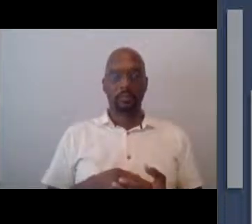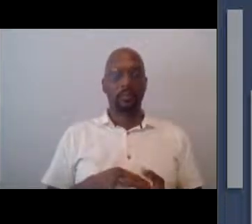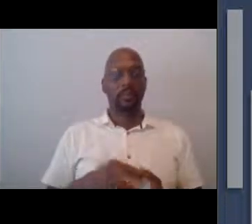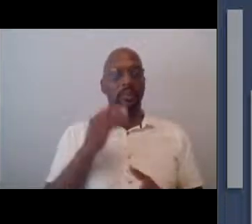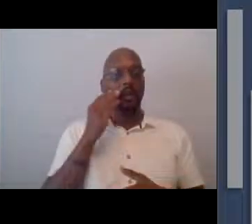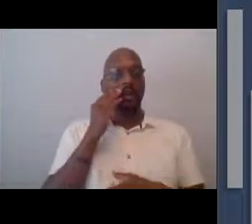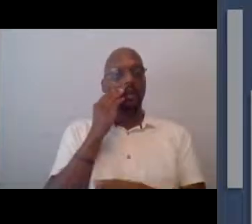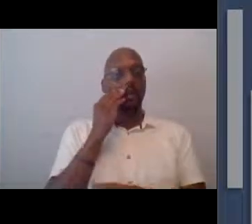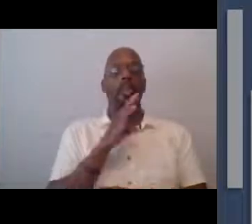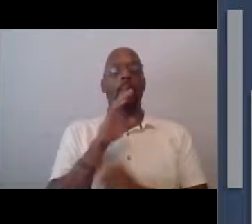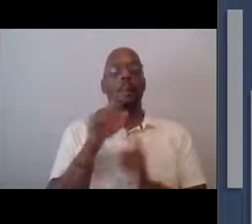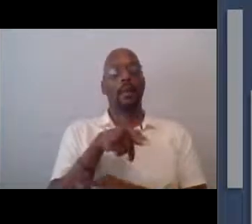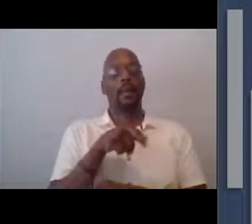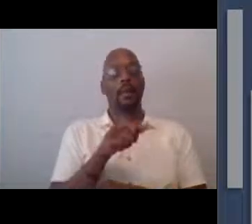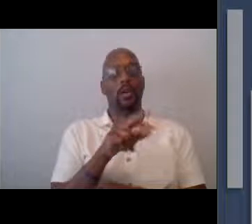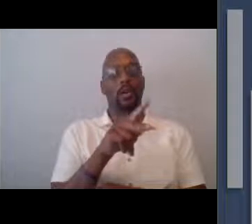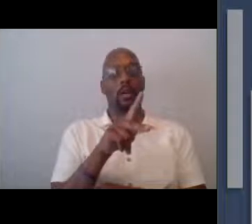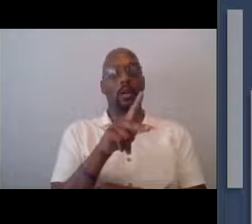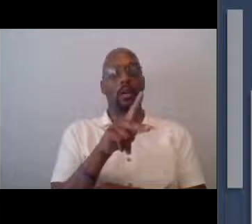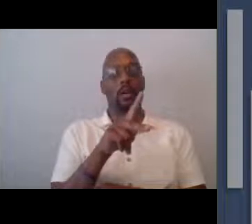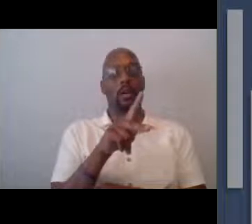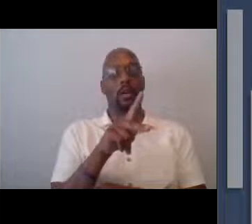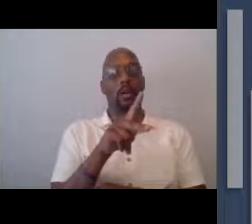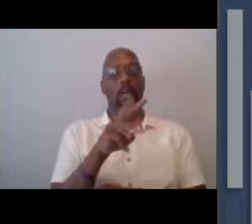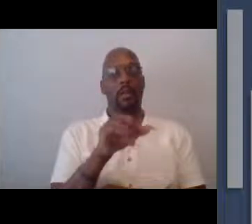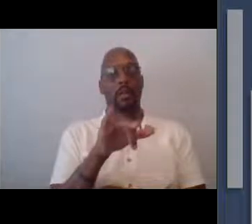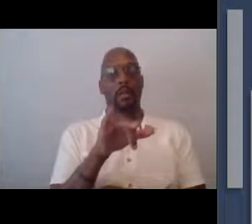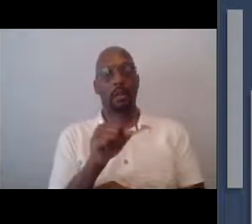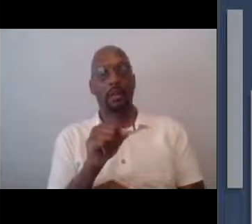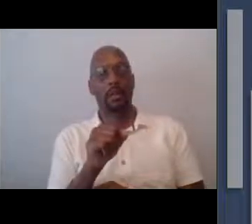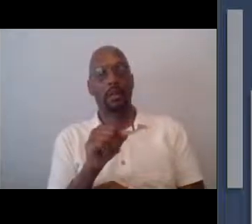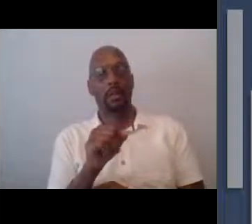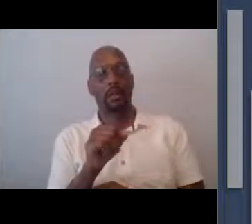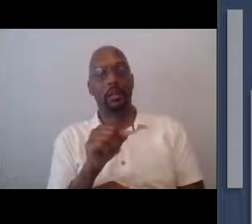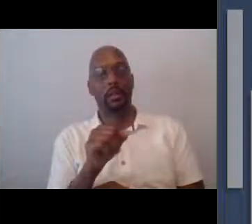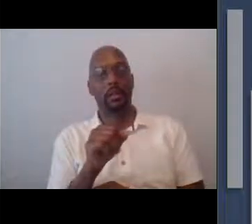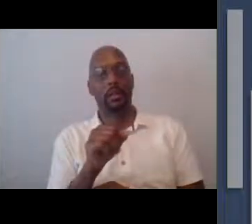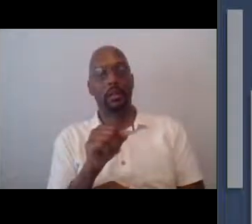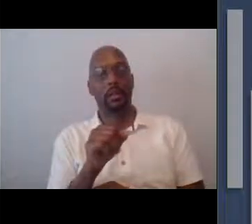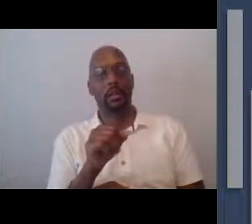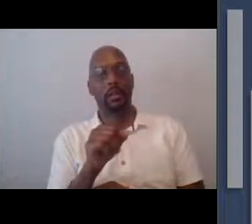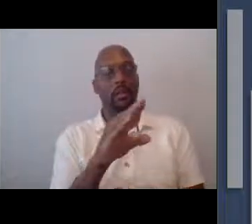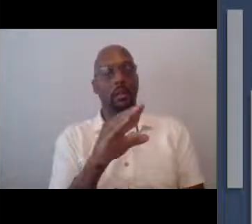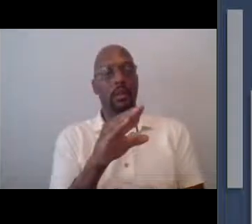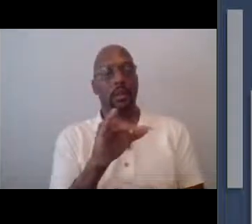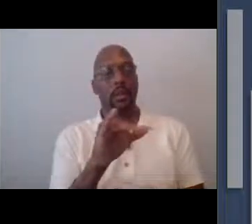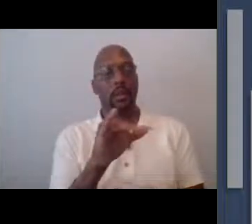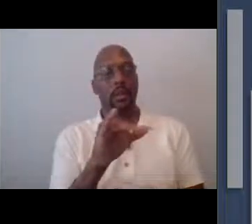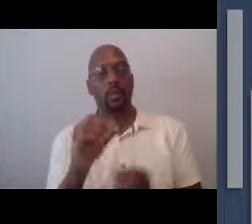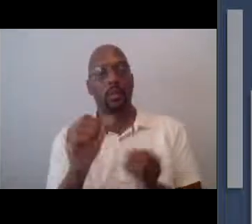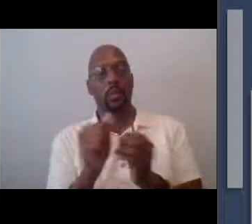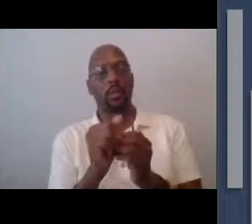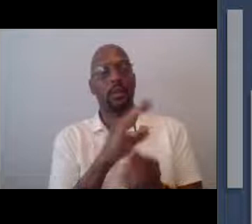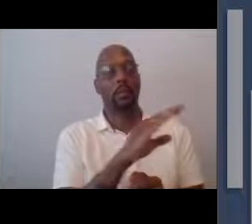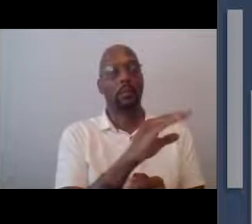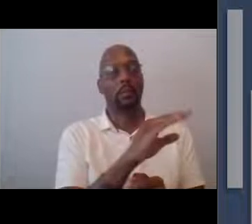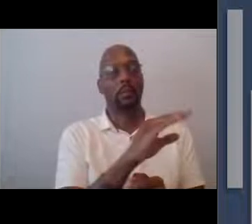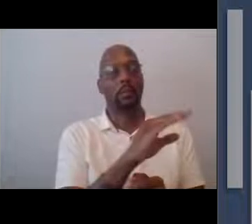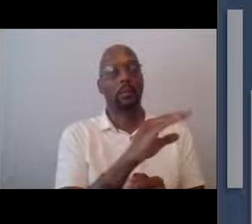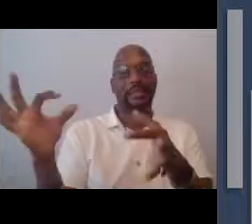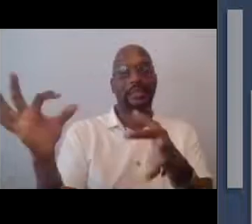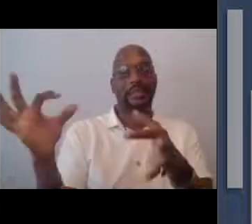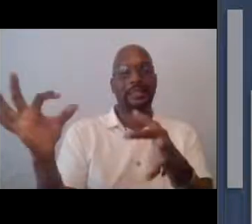now too, connecting the Presidio to the bay. And that was one of those examples. And it's in an urban area, and that's incredible just to be able to make that all work. Thank you very